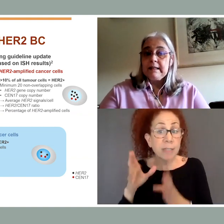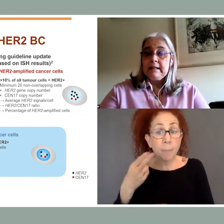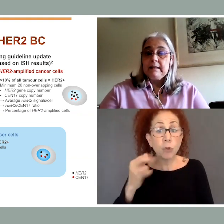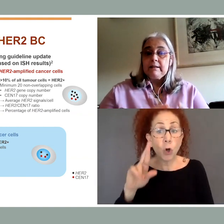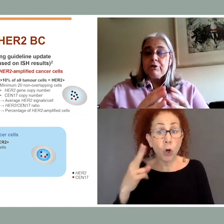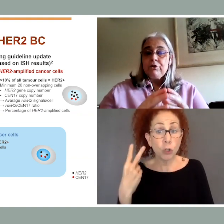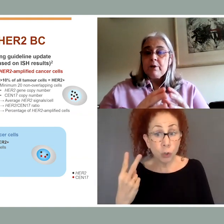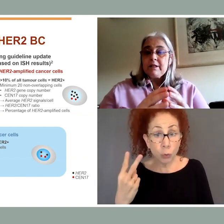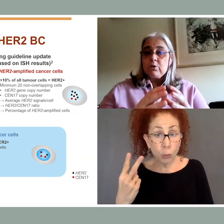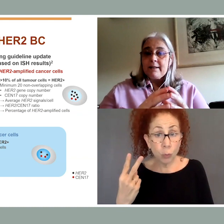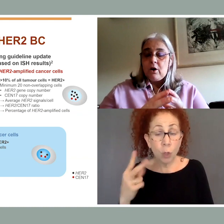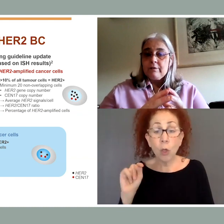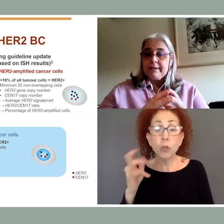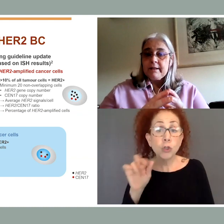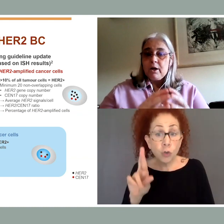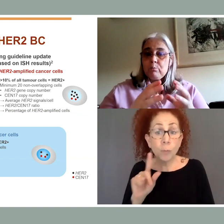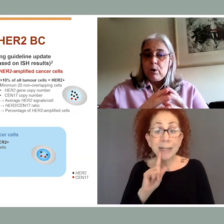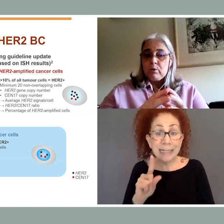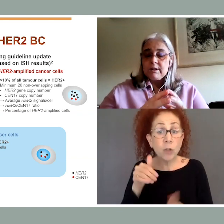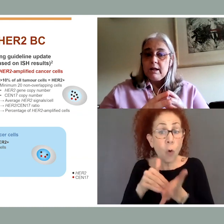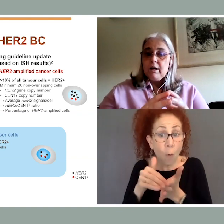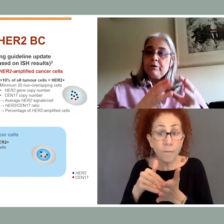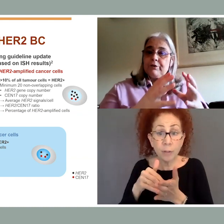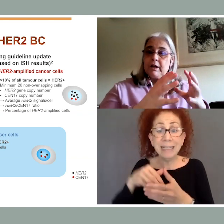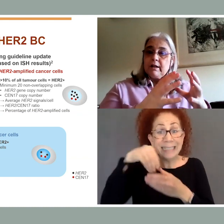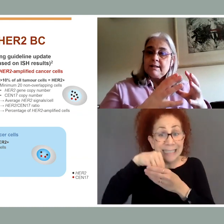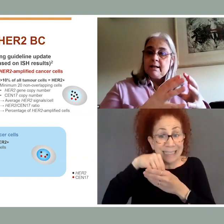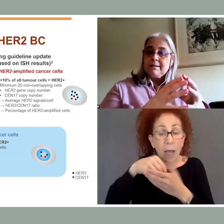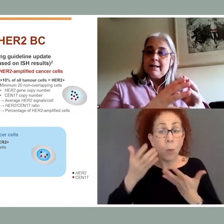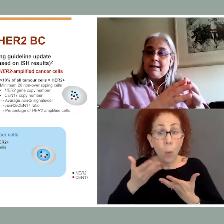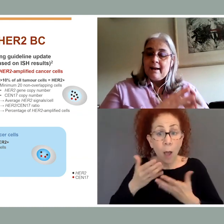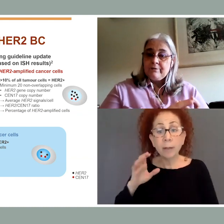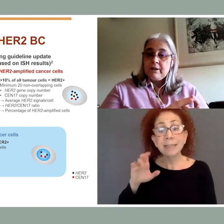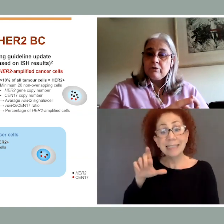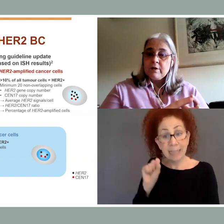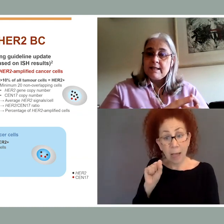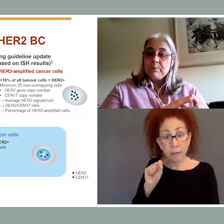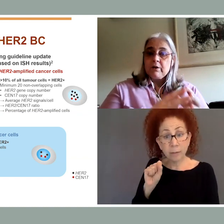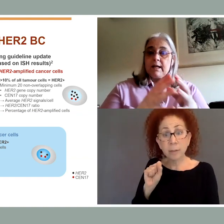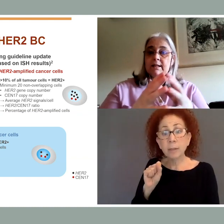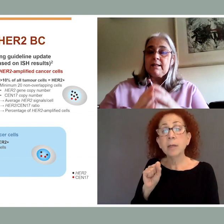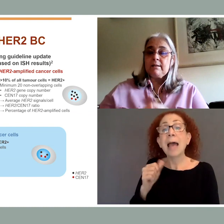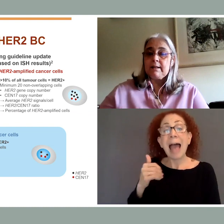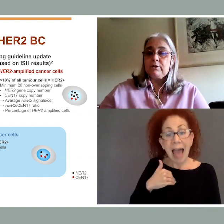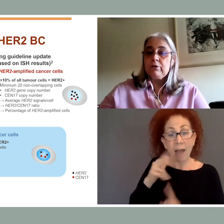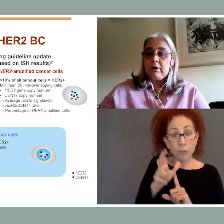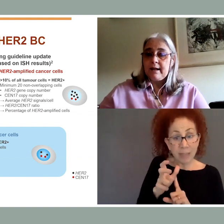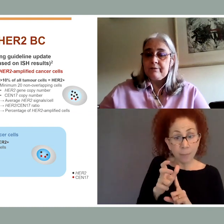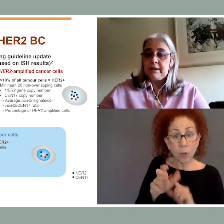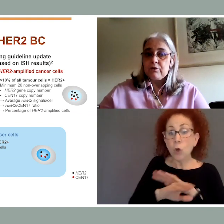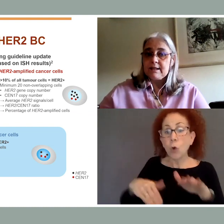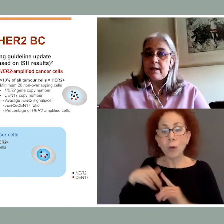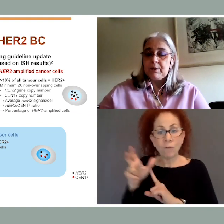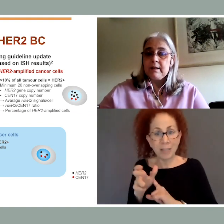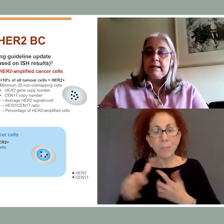HER2, the tumor is quite often composed of cells that have this receptor and cells that do not